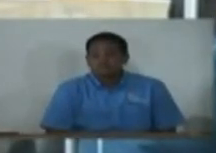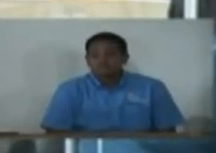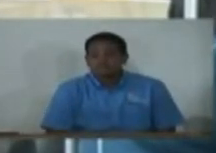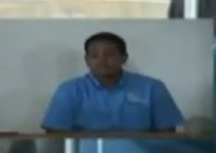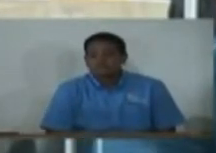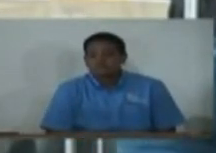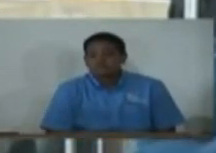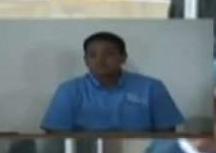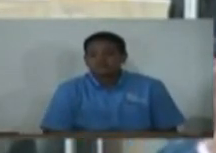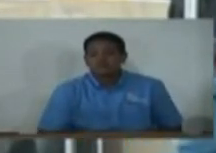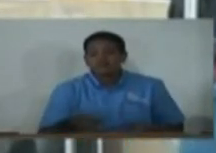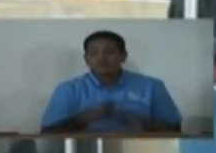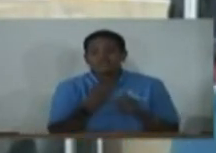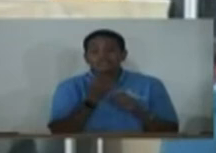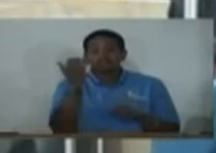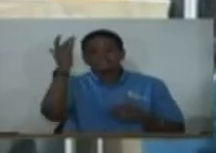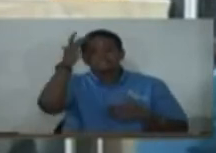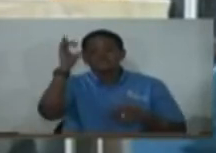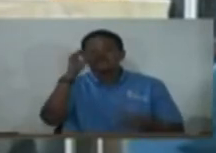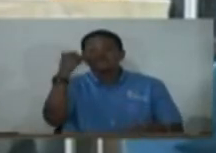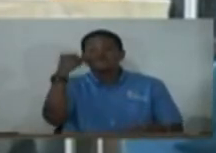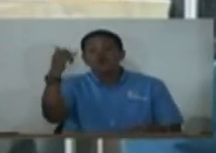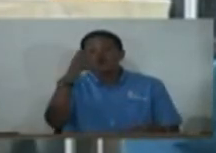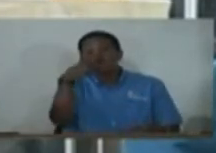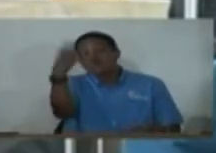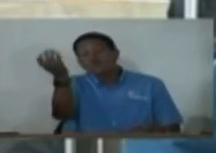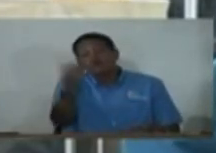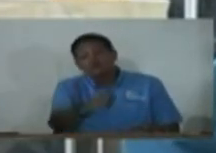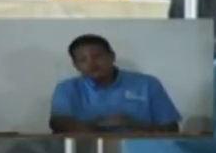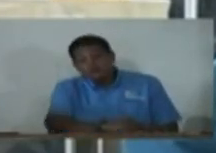When you get sick, who you call?